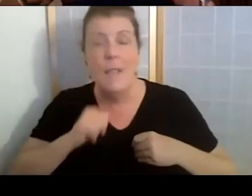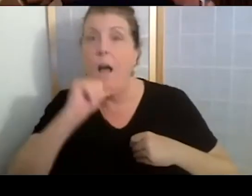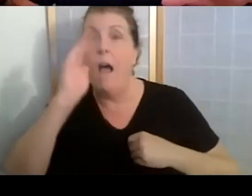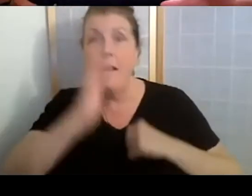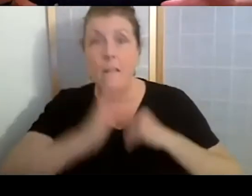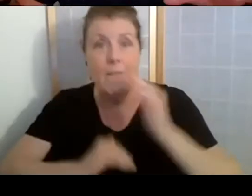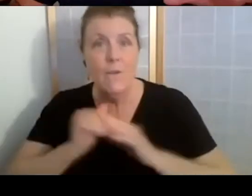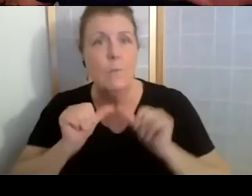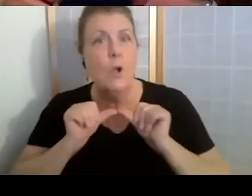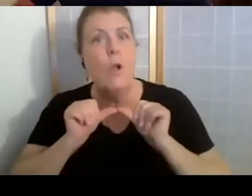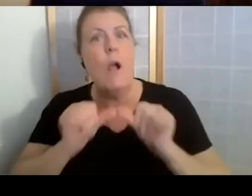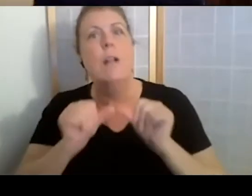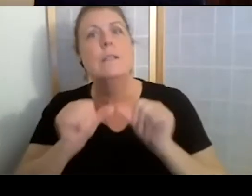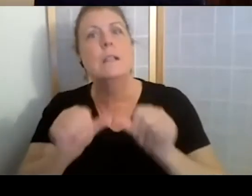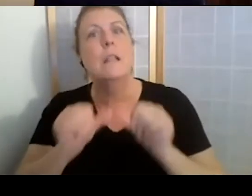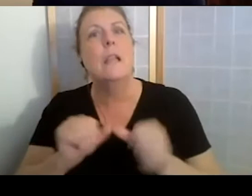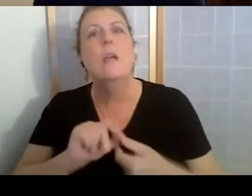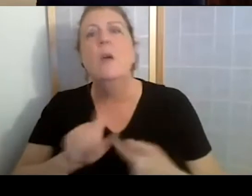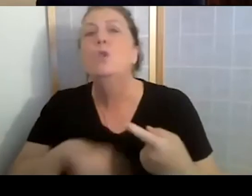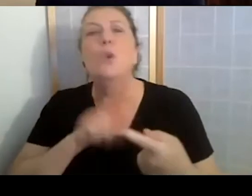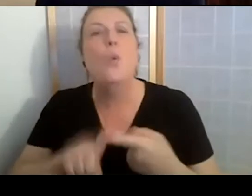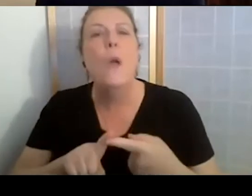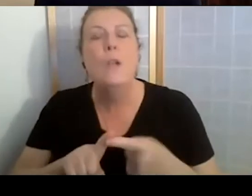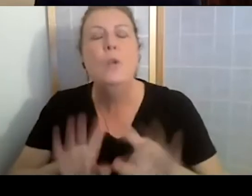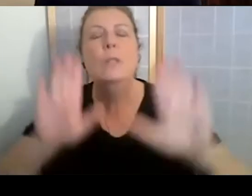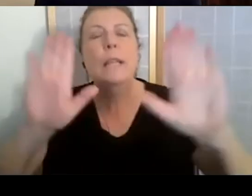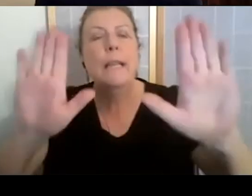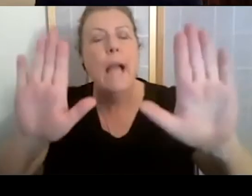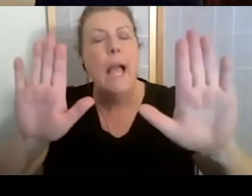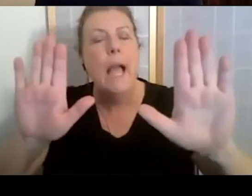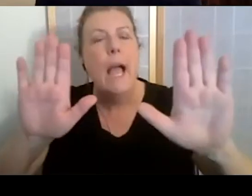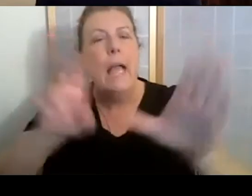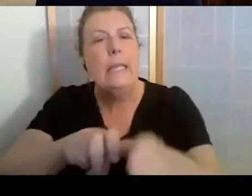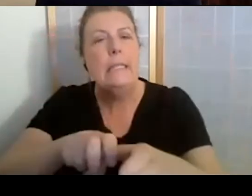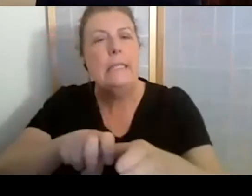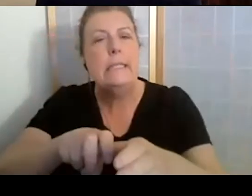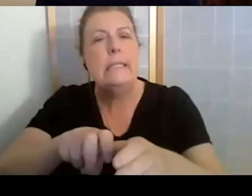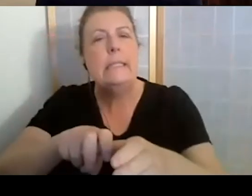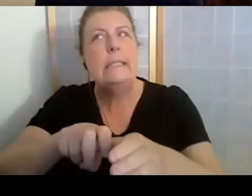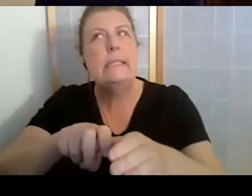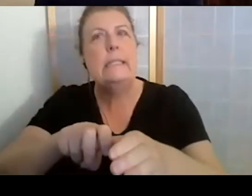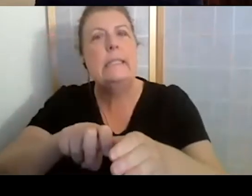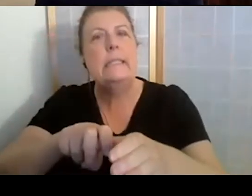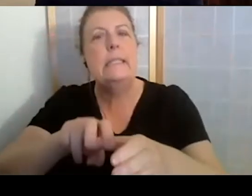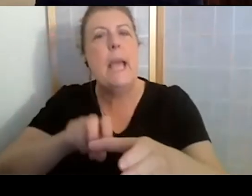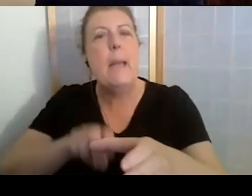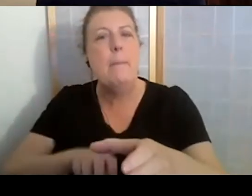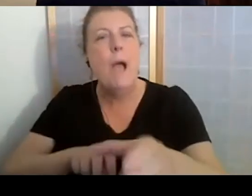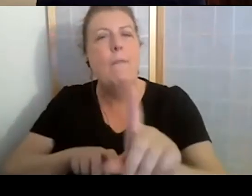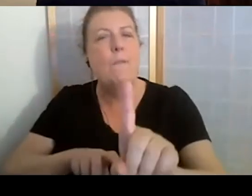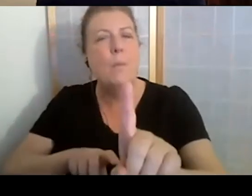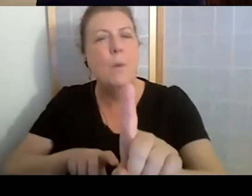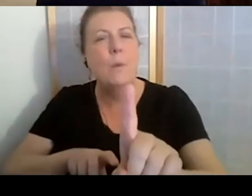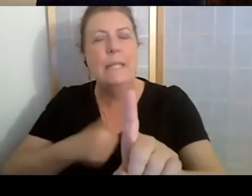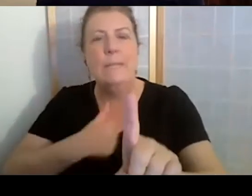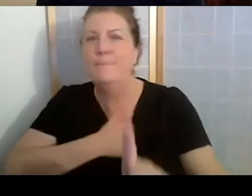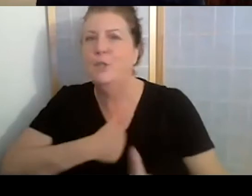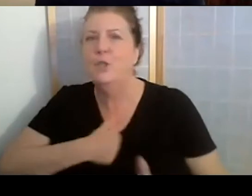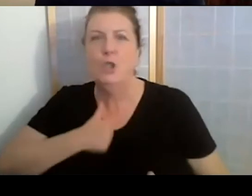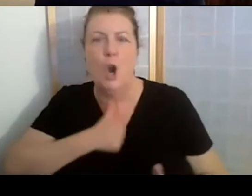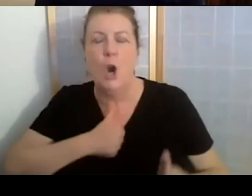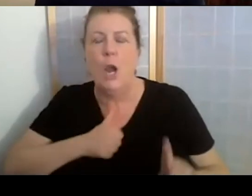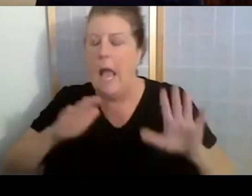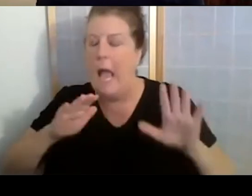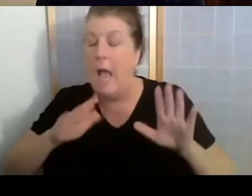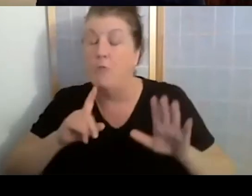timeout and say, I need to step outside of the show and basically just say, sorry, like I completely and totally fucked